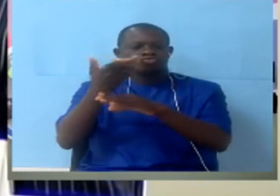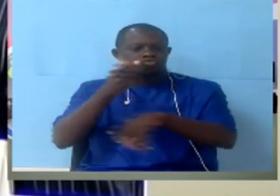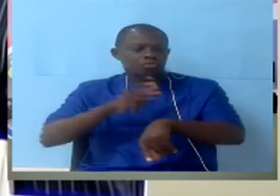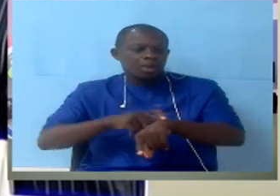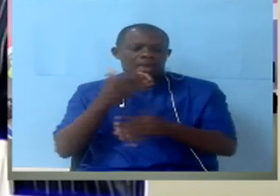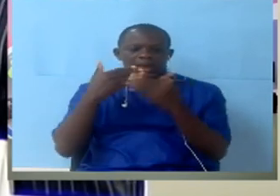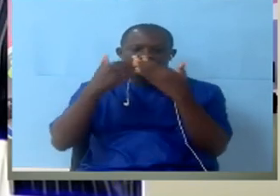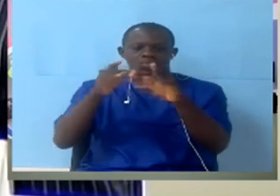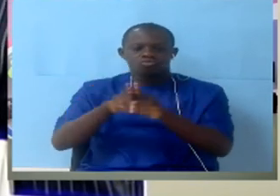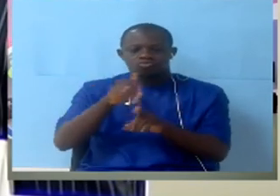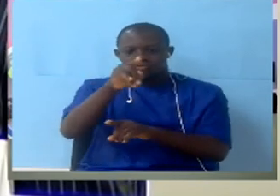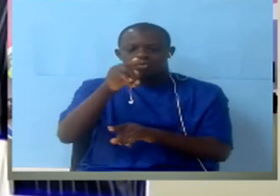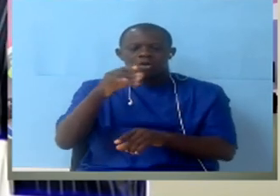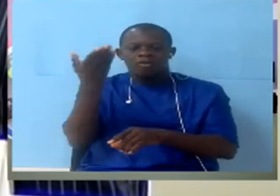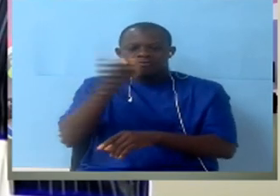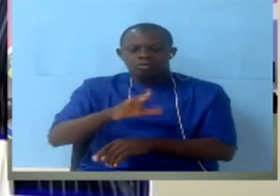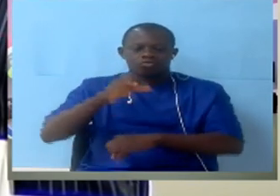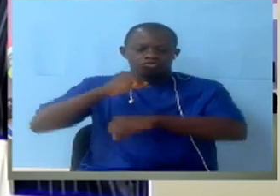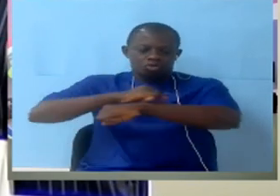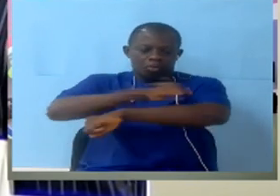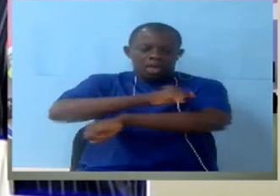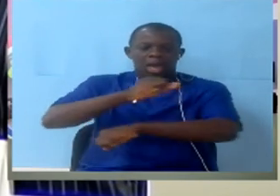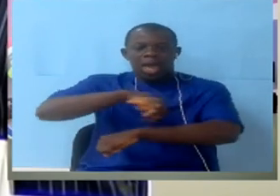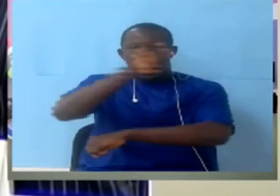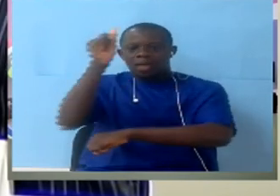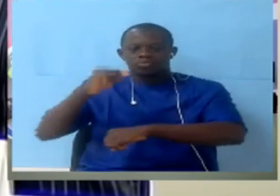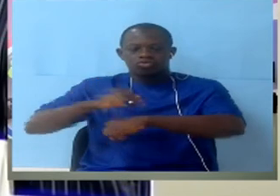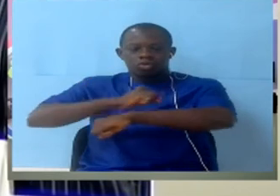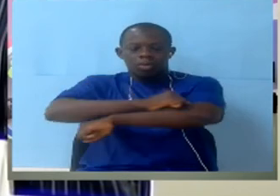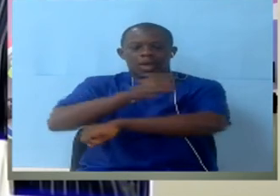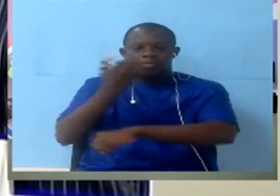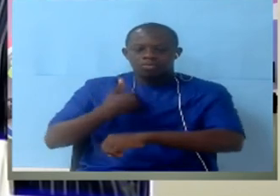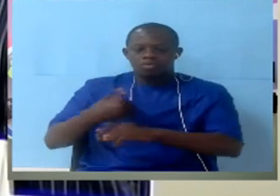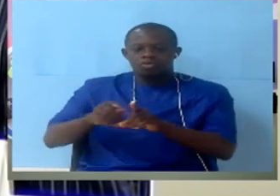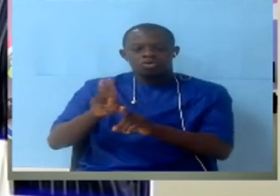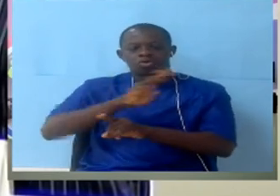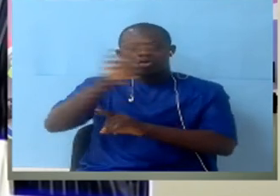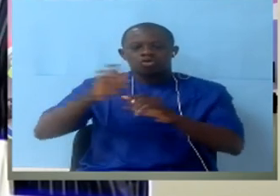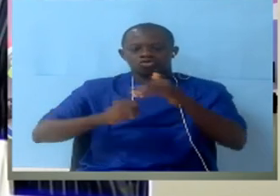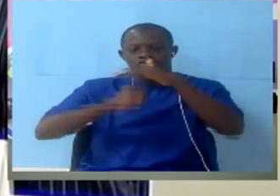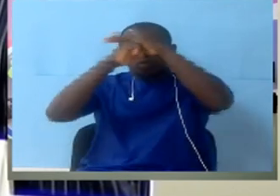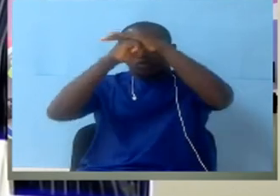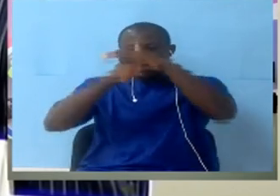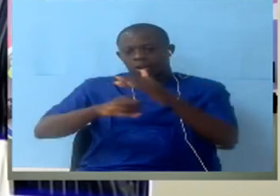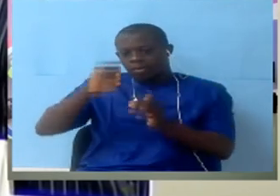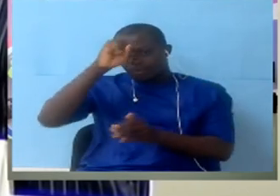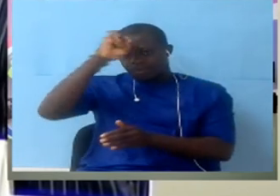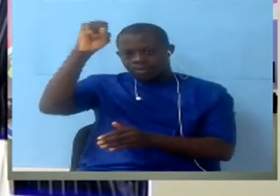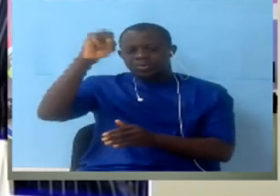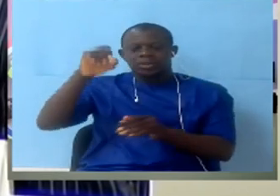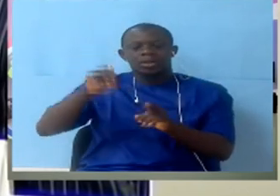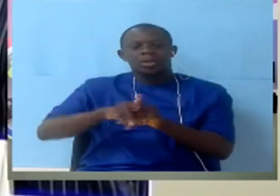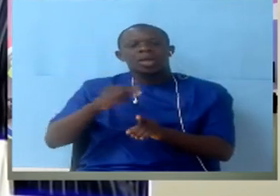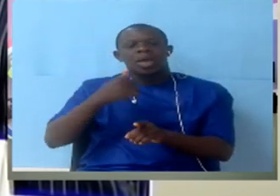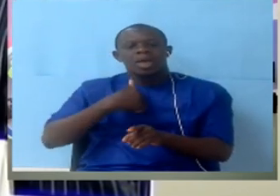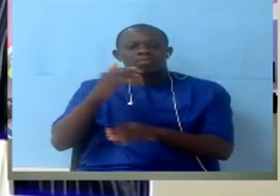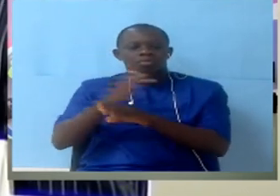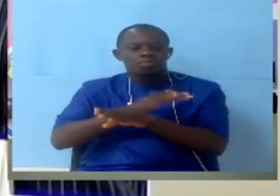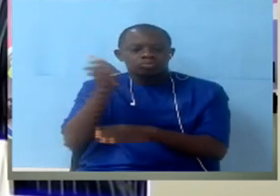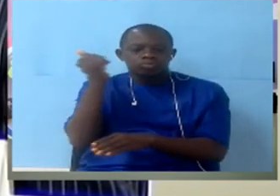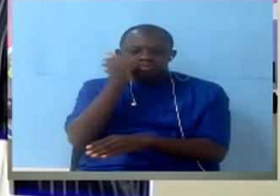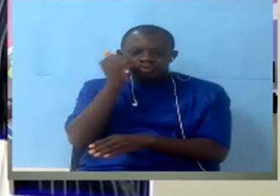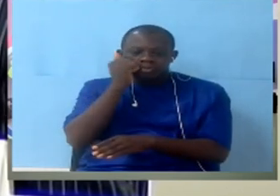that I am a jaranka and jarankas are not loyal to the president, as I was